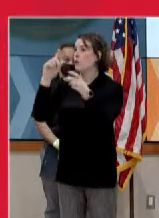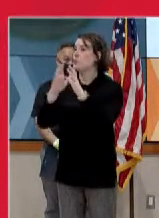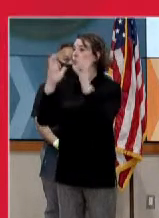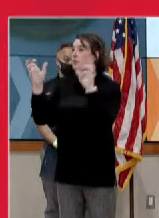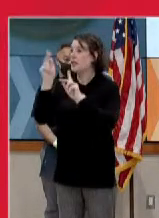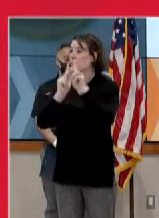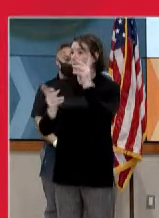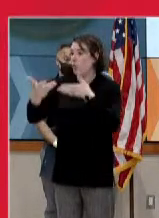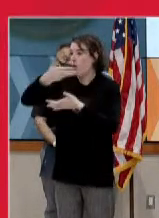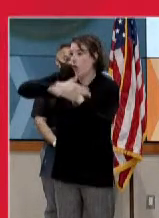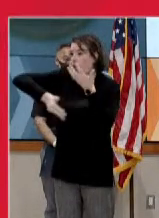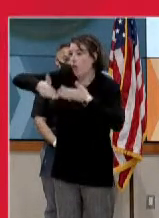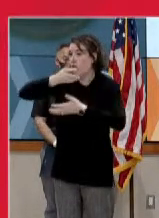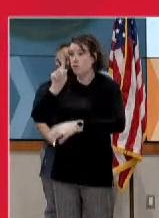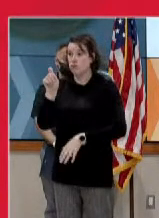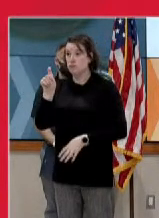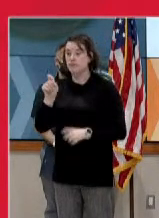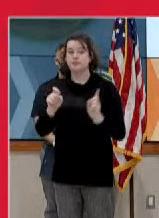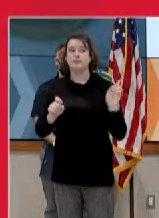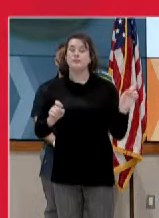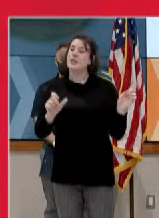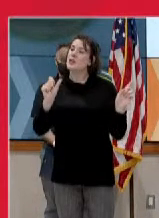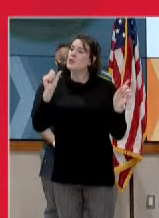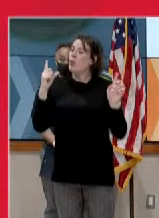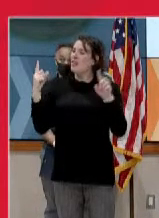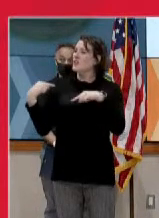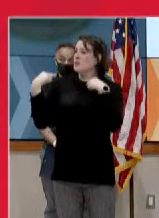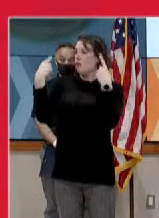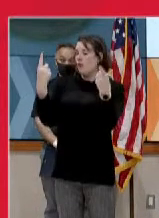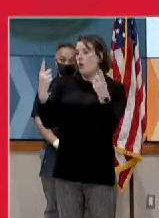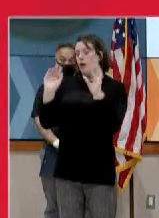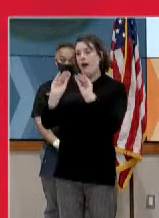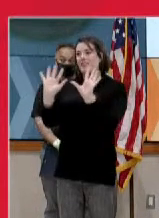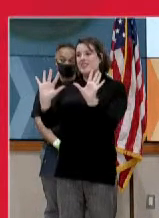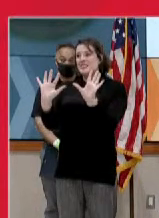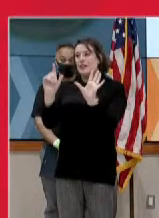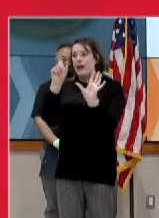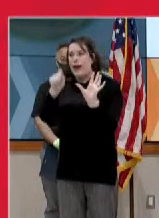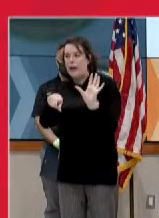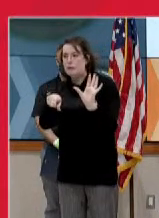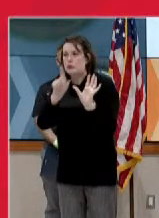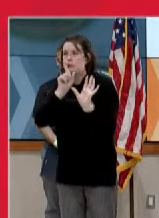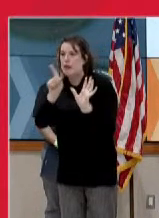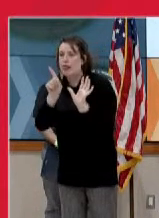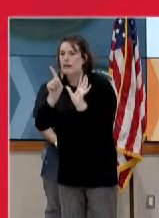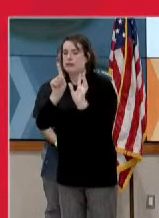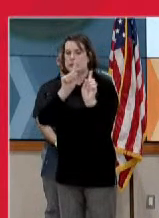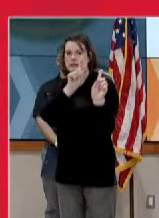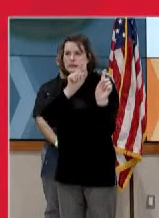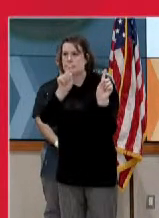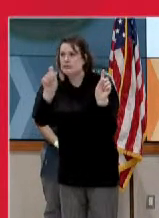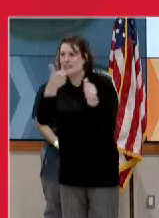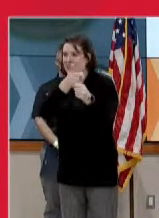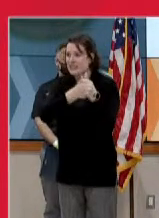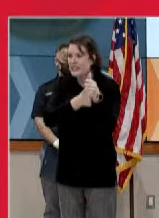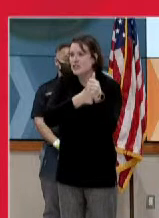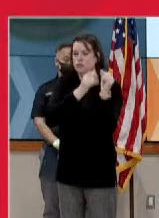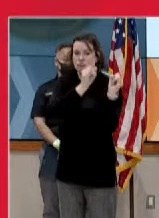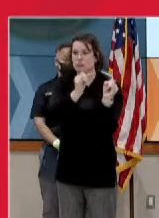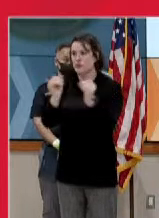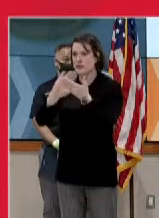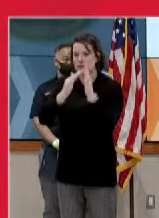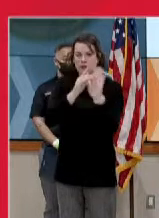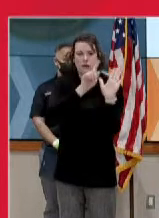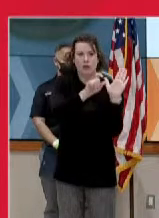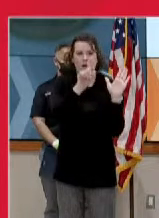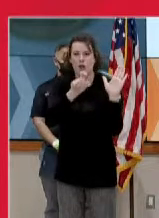overcrowding? So far, obviously, we have to check with all of the individual cities. I will say